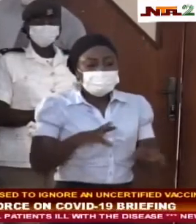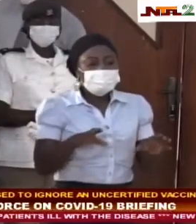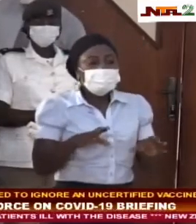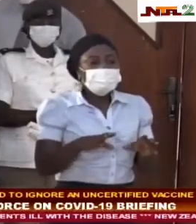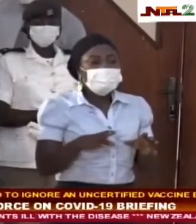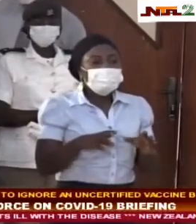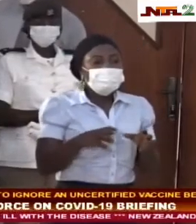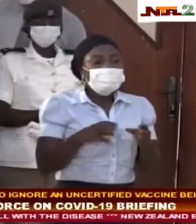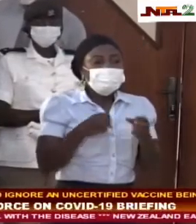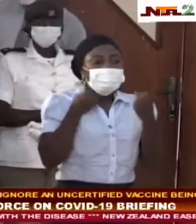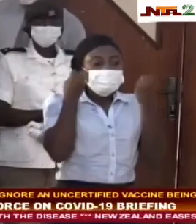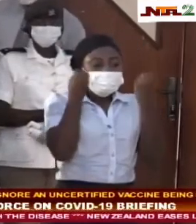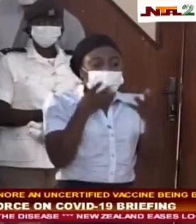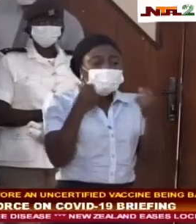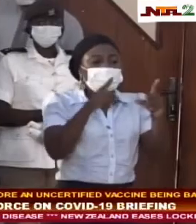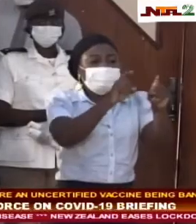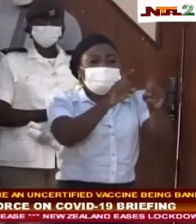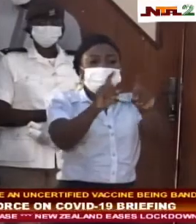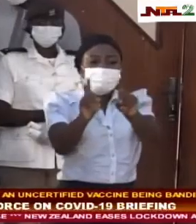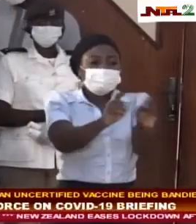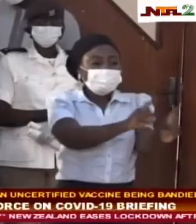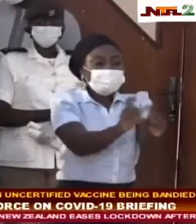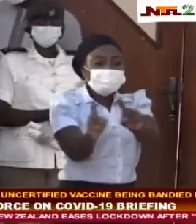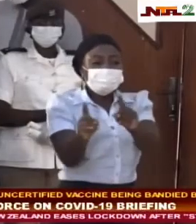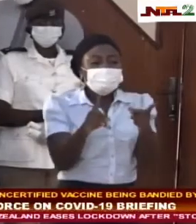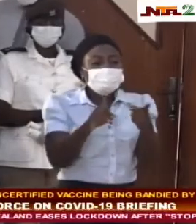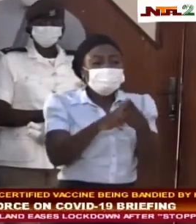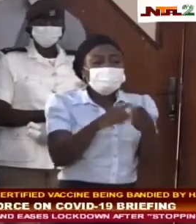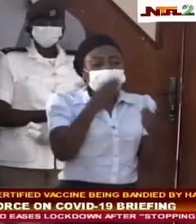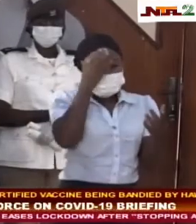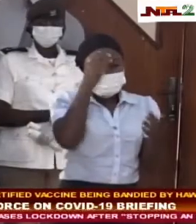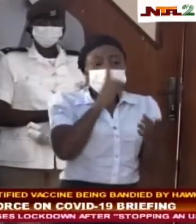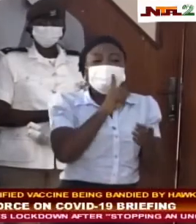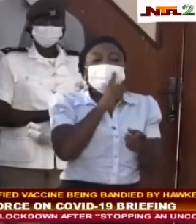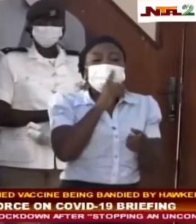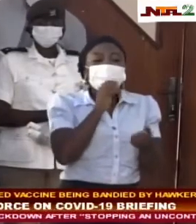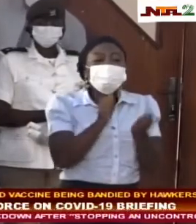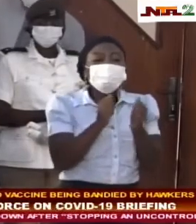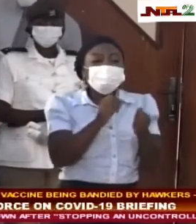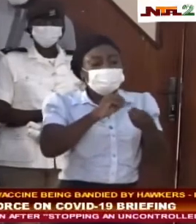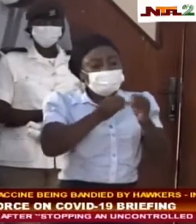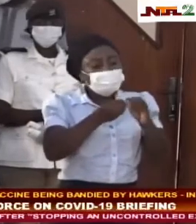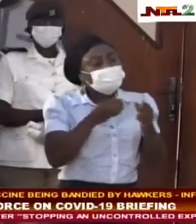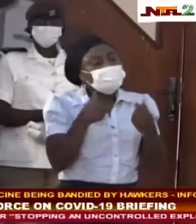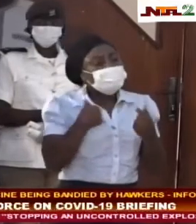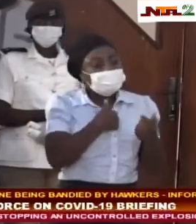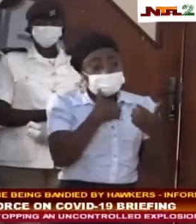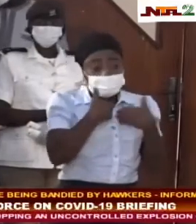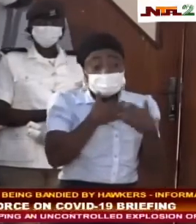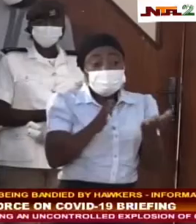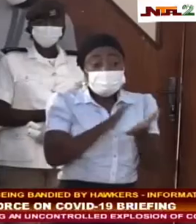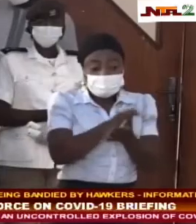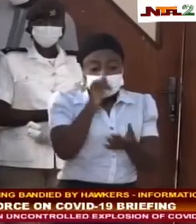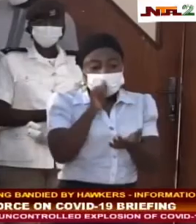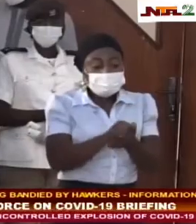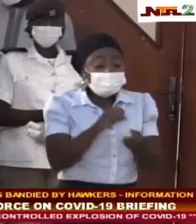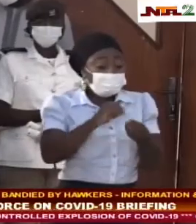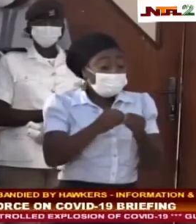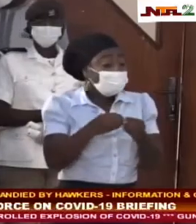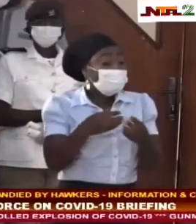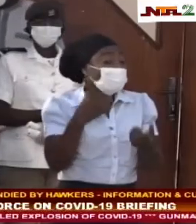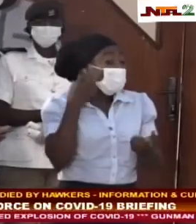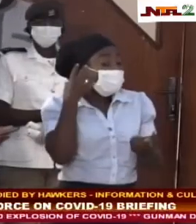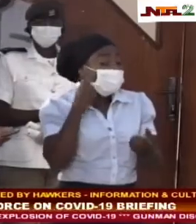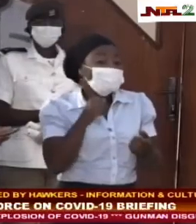mass testing. For us to truly know the figure we have beyond what they believe the figure we have